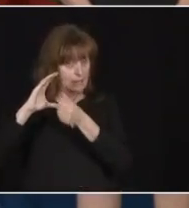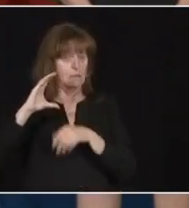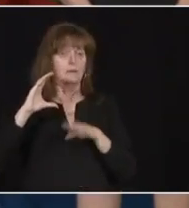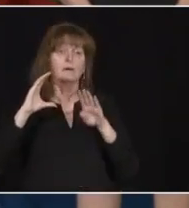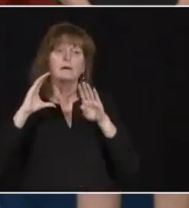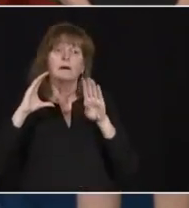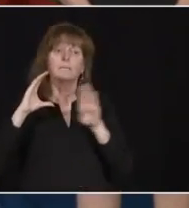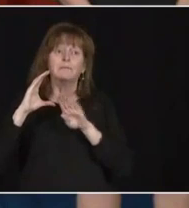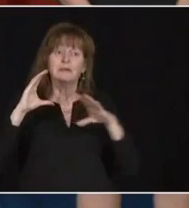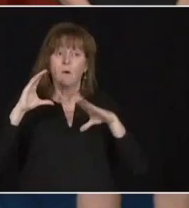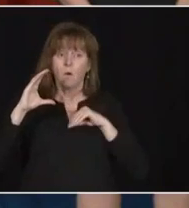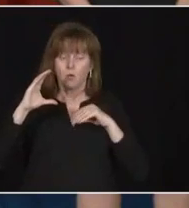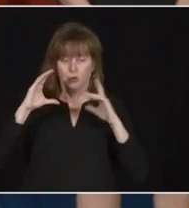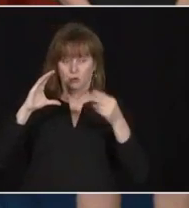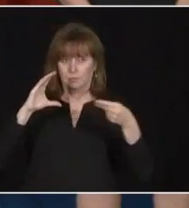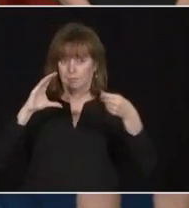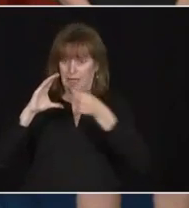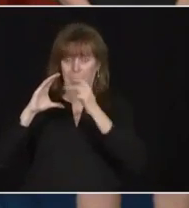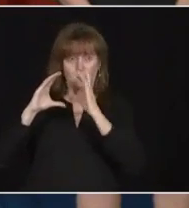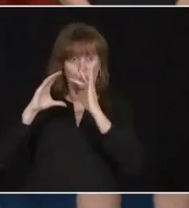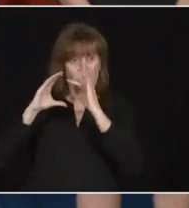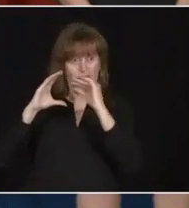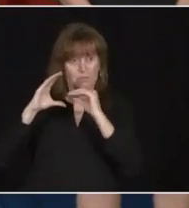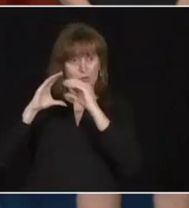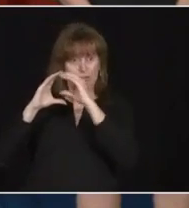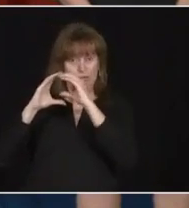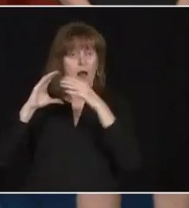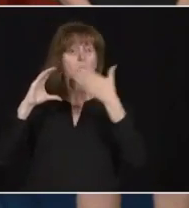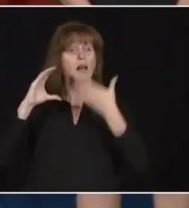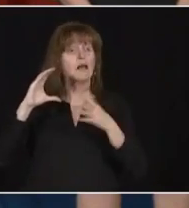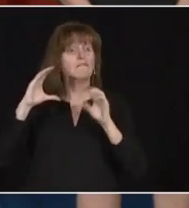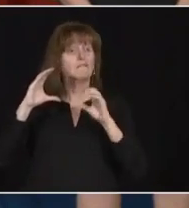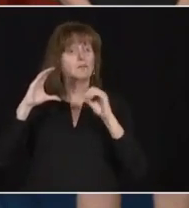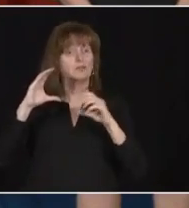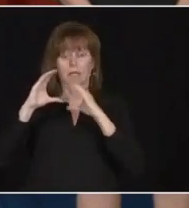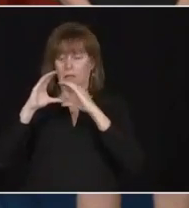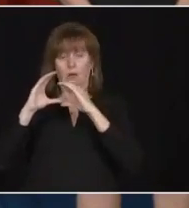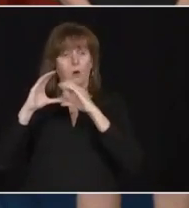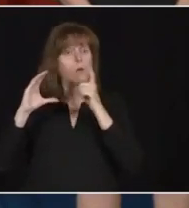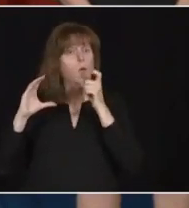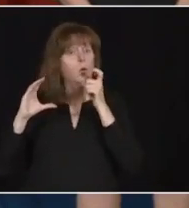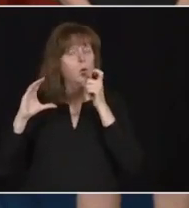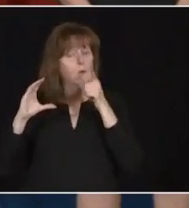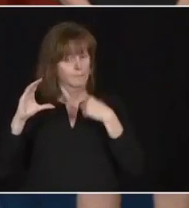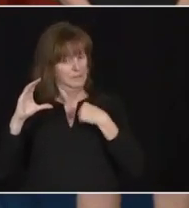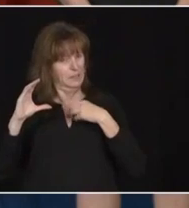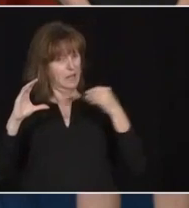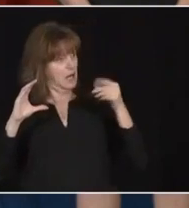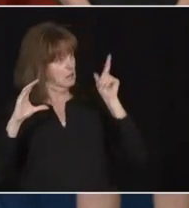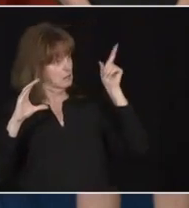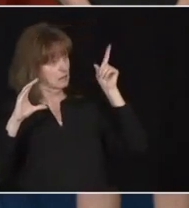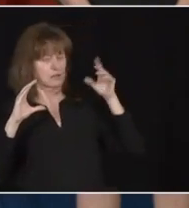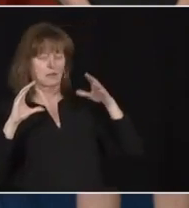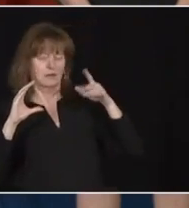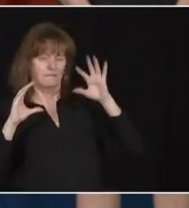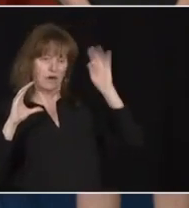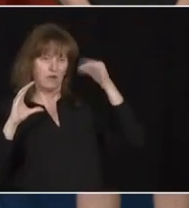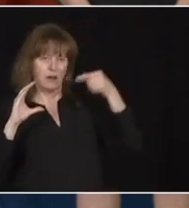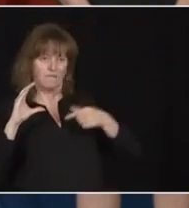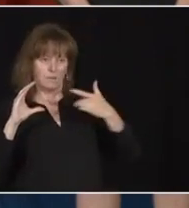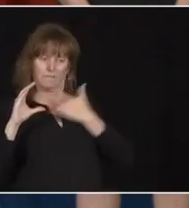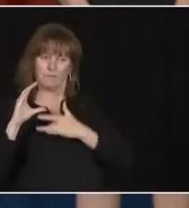governments would pay the 50%. And it's over a $900 million plan, and hopefully they can work through this.